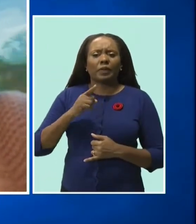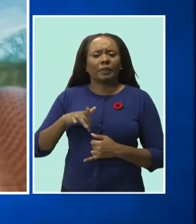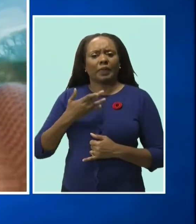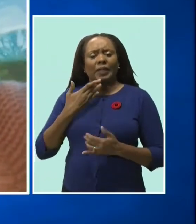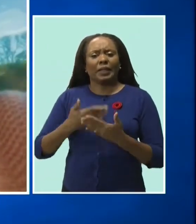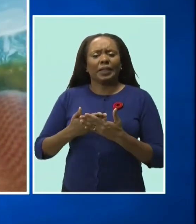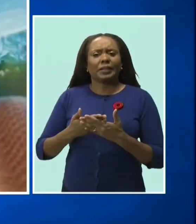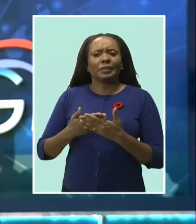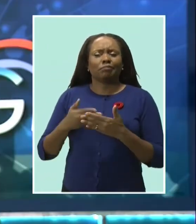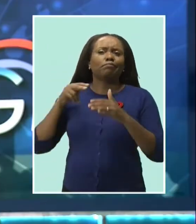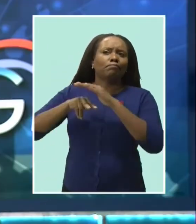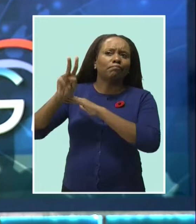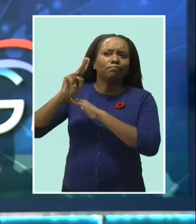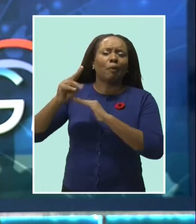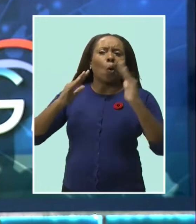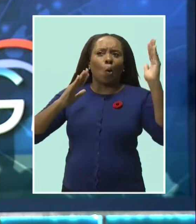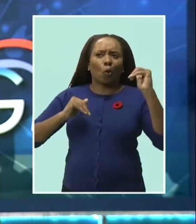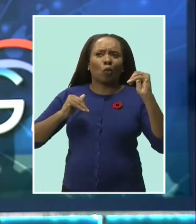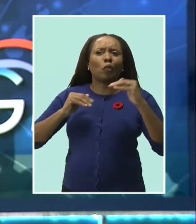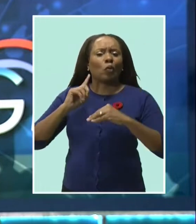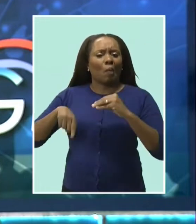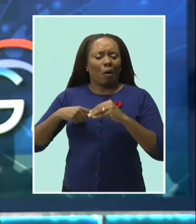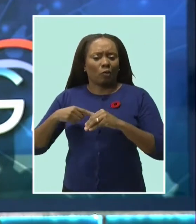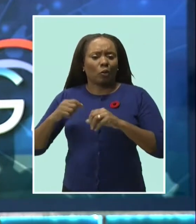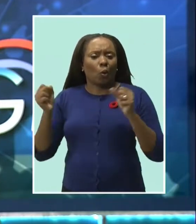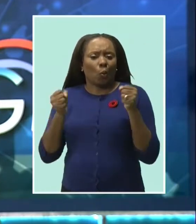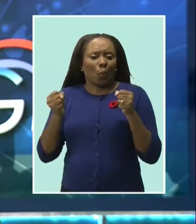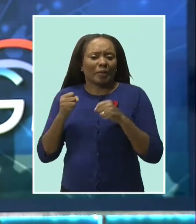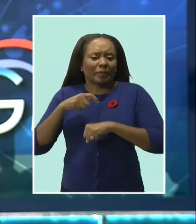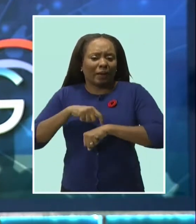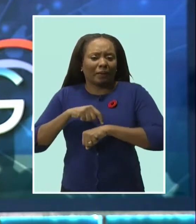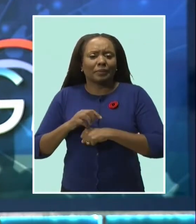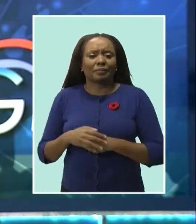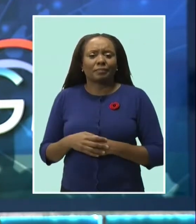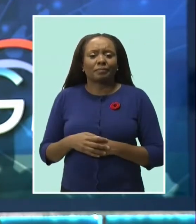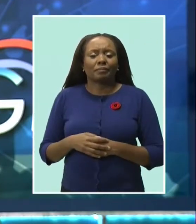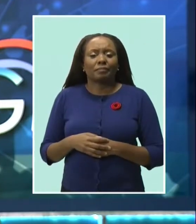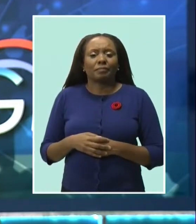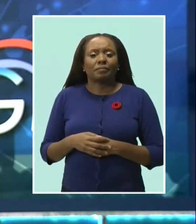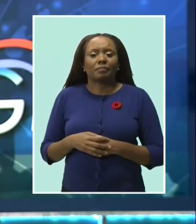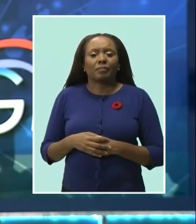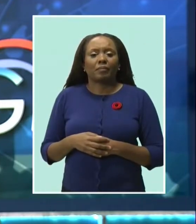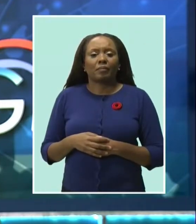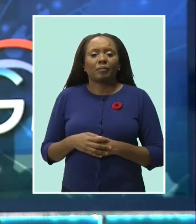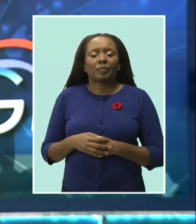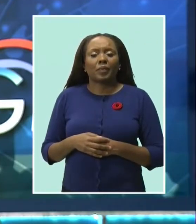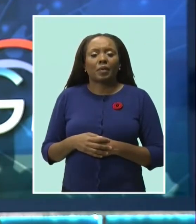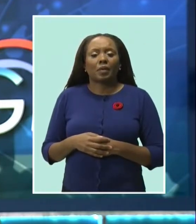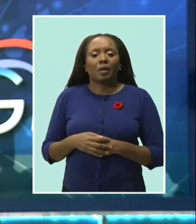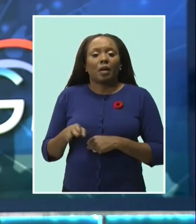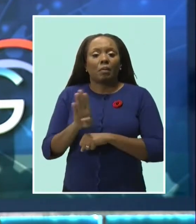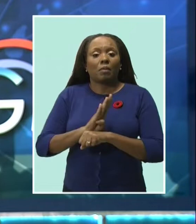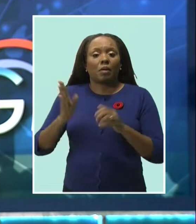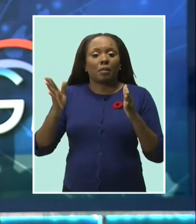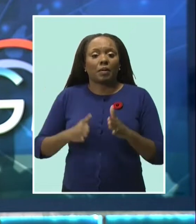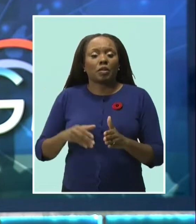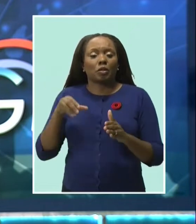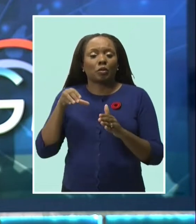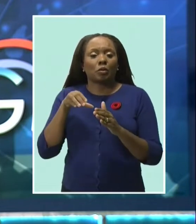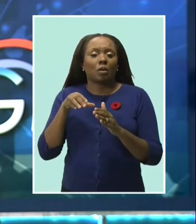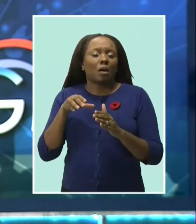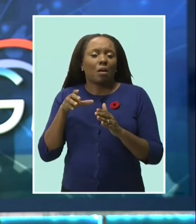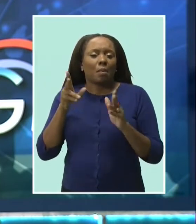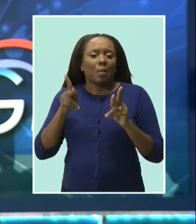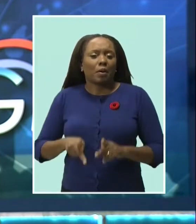the season. A local criminologist is suggesting that inadequate jail times compared to those in the 1980s